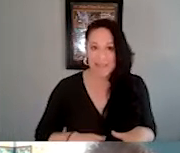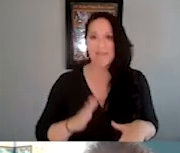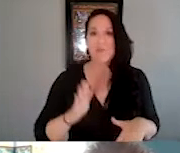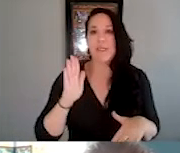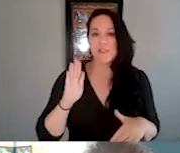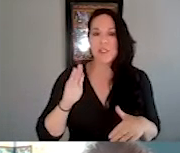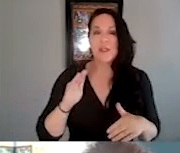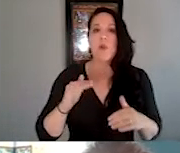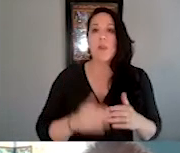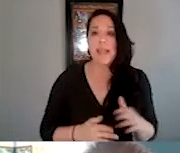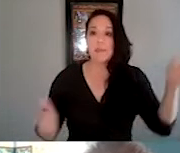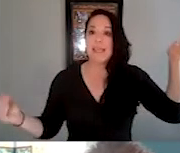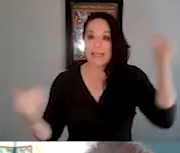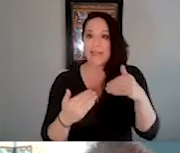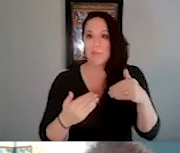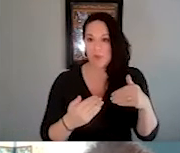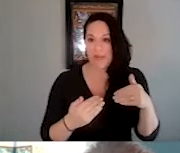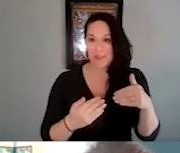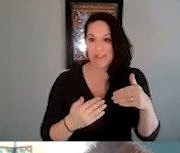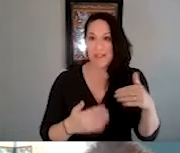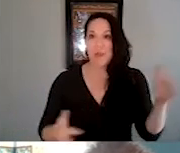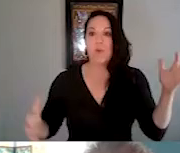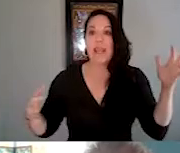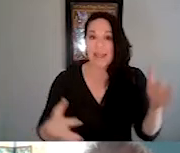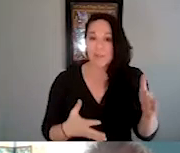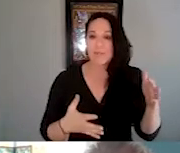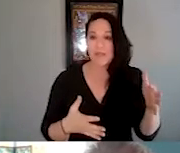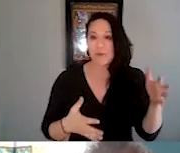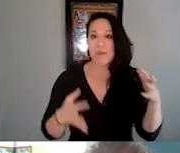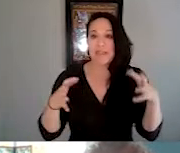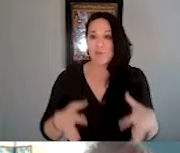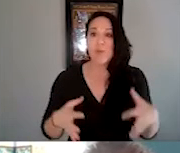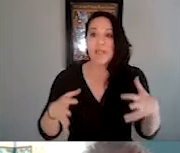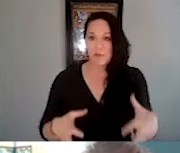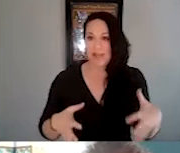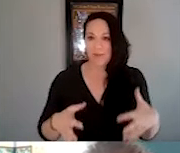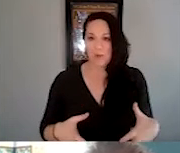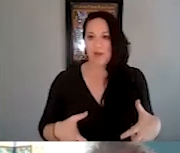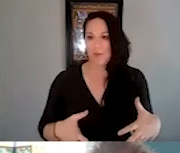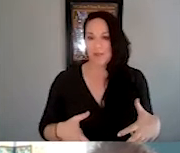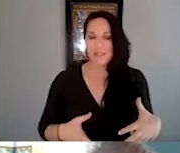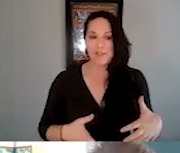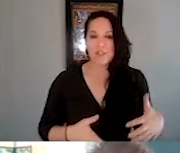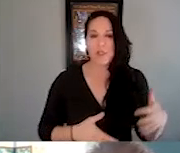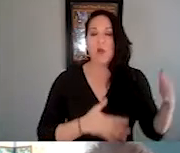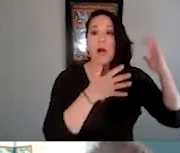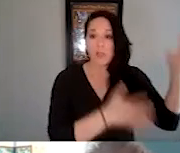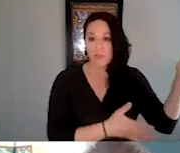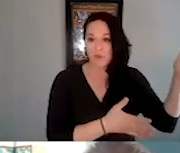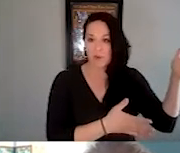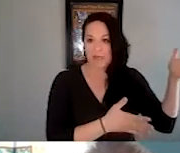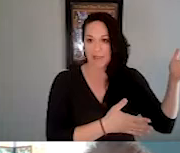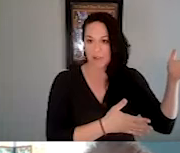that constant communication, we're able to hit it in both directions. We're able to make sure we're making these really great local level policy changes